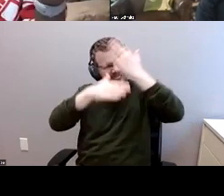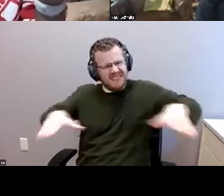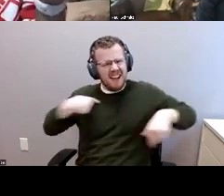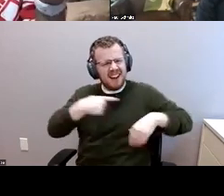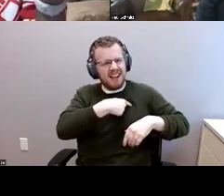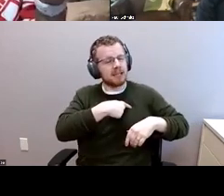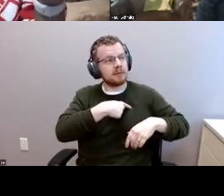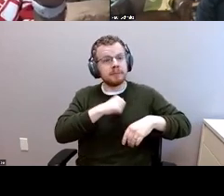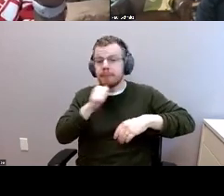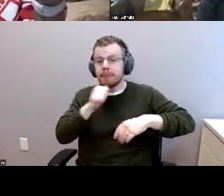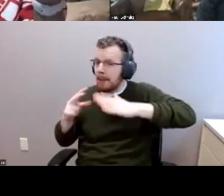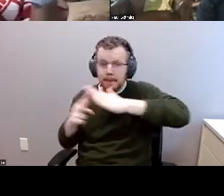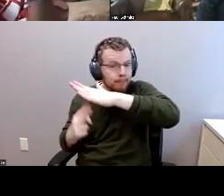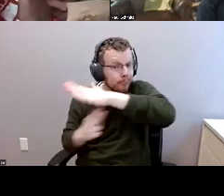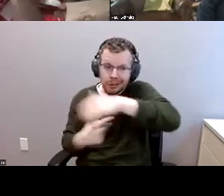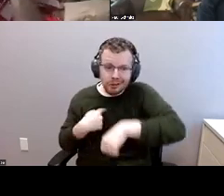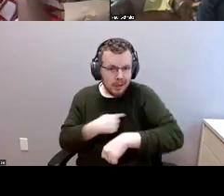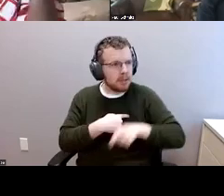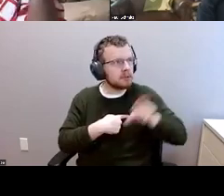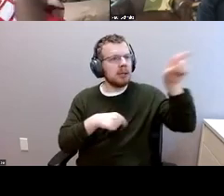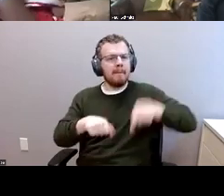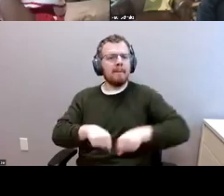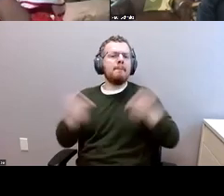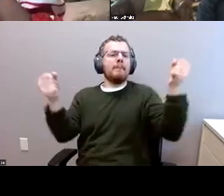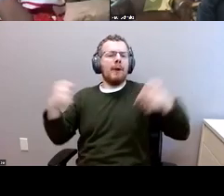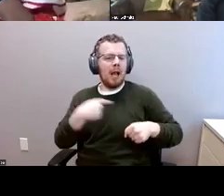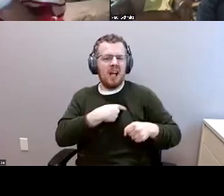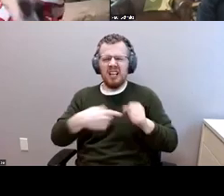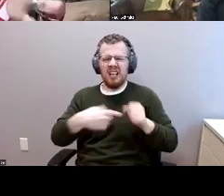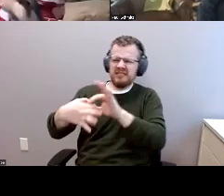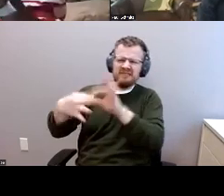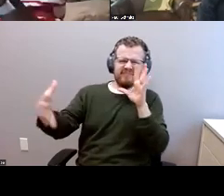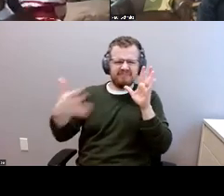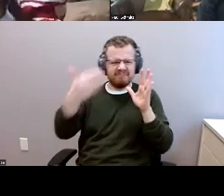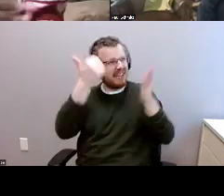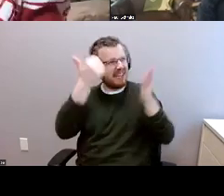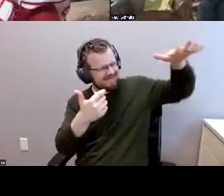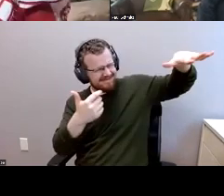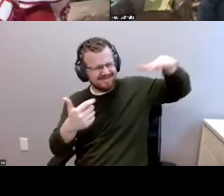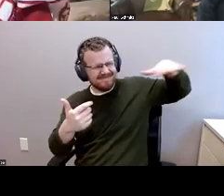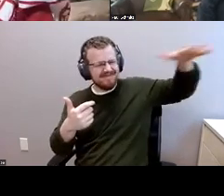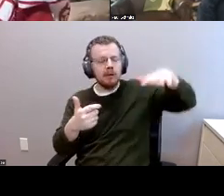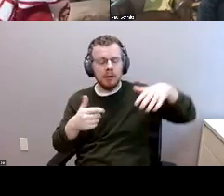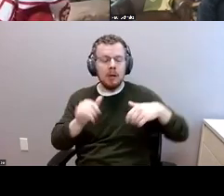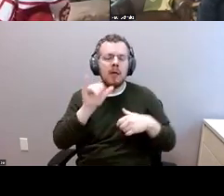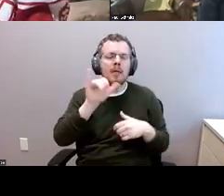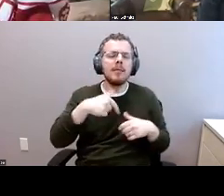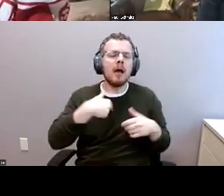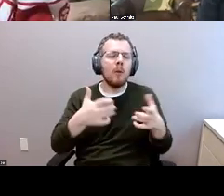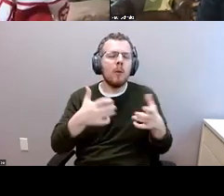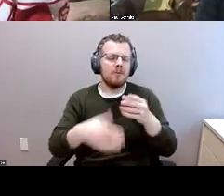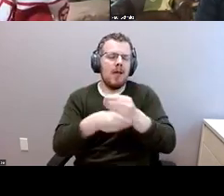that John Powell teaches us. And so anyway, that's what I would add to what Paul has shared.